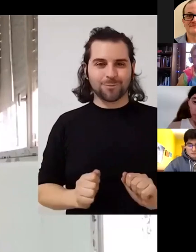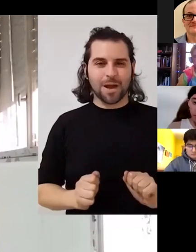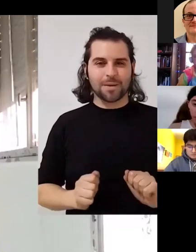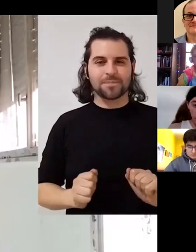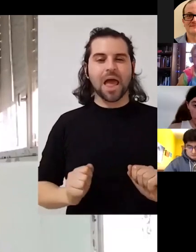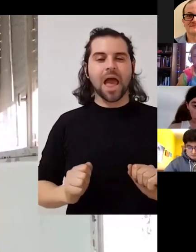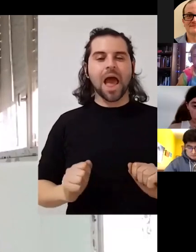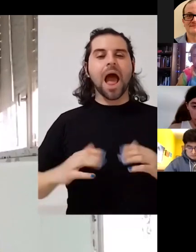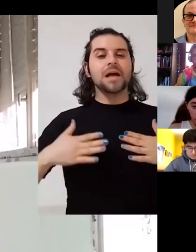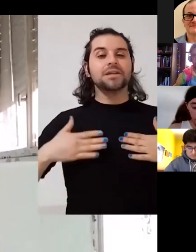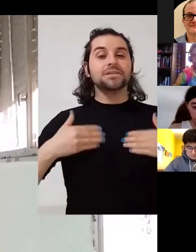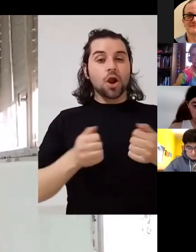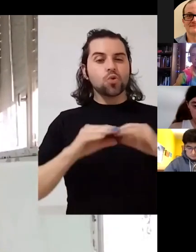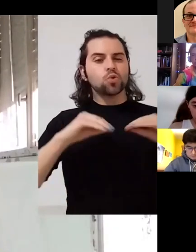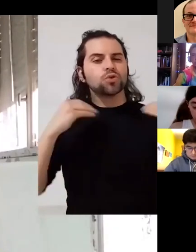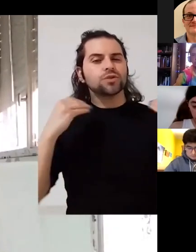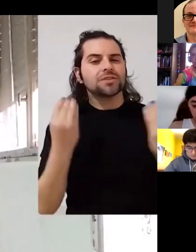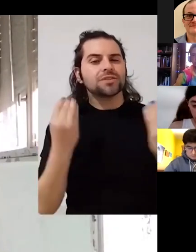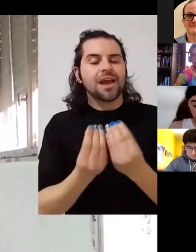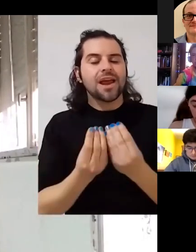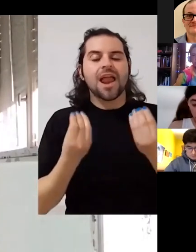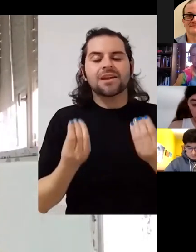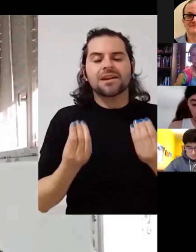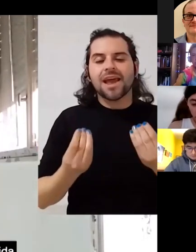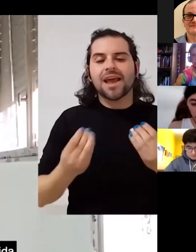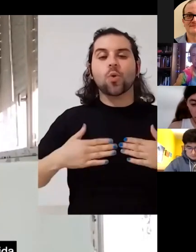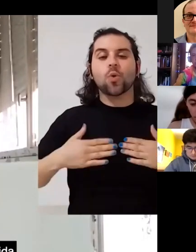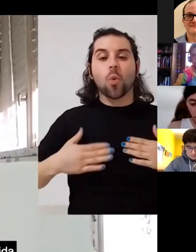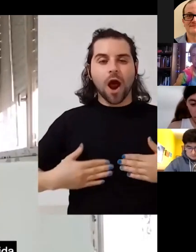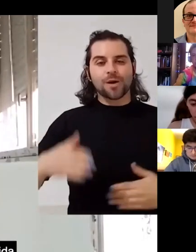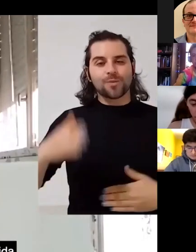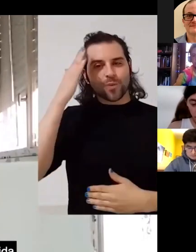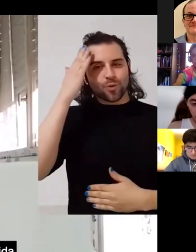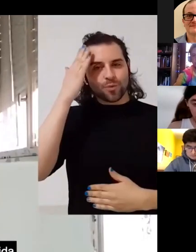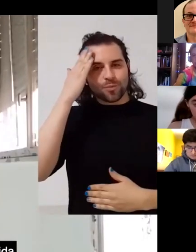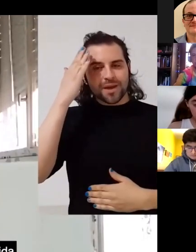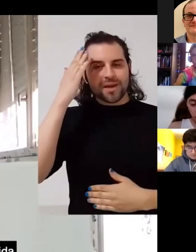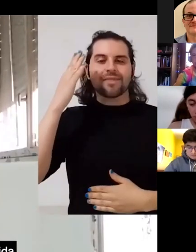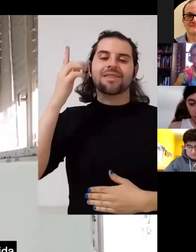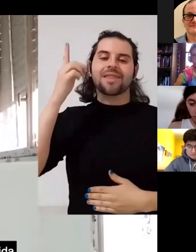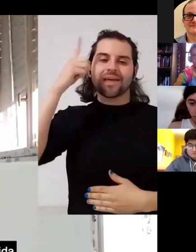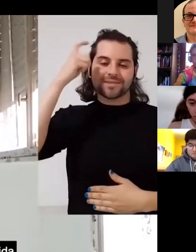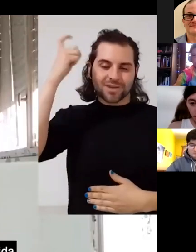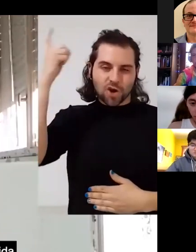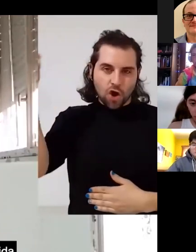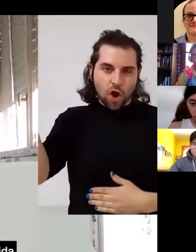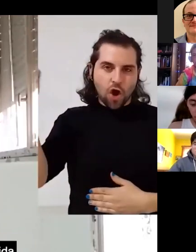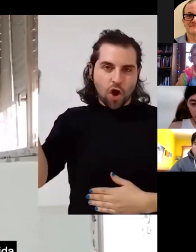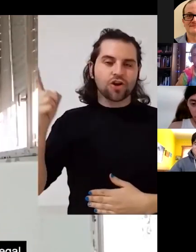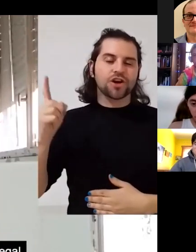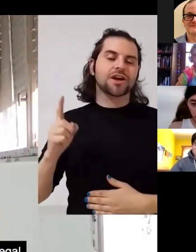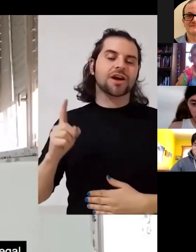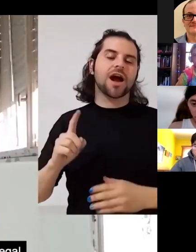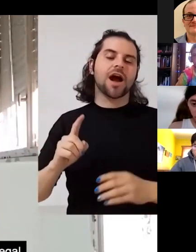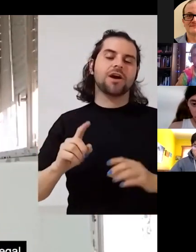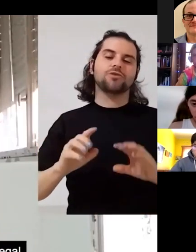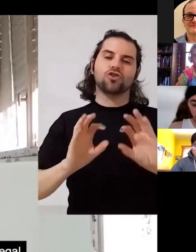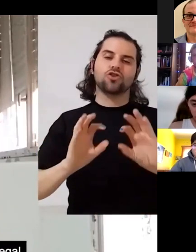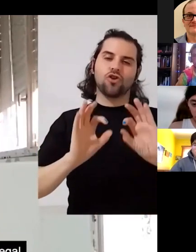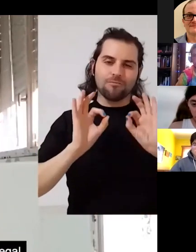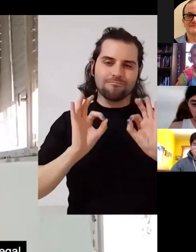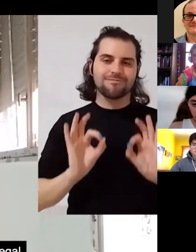comprehensive healthcare means physical, mental, psychological health, and any sort